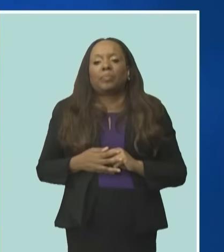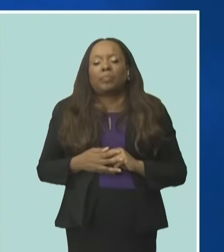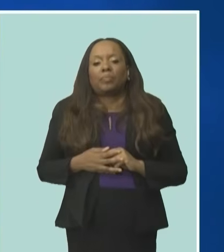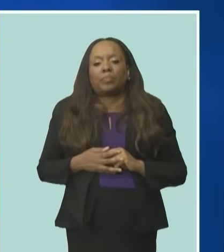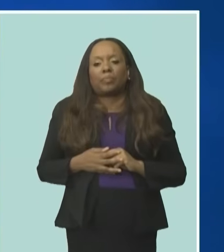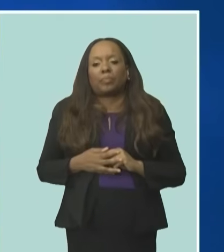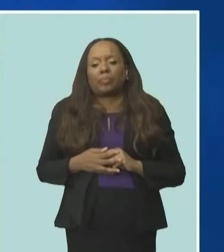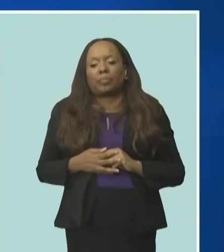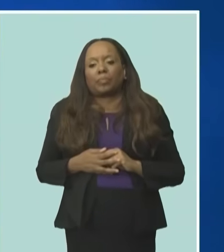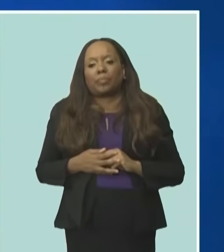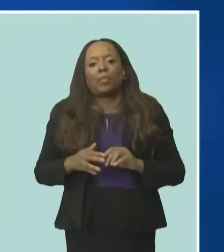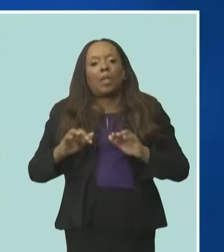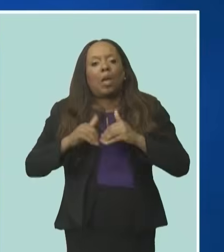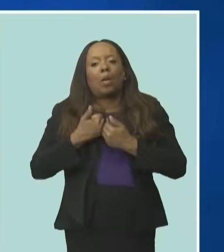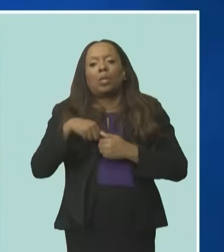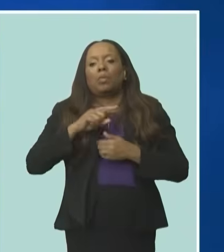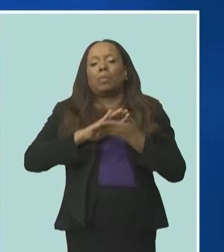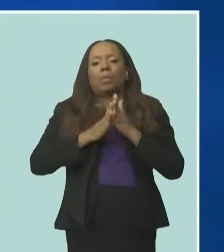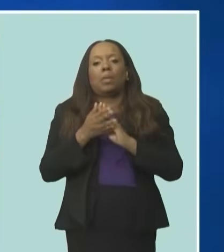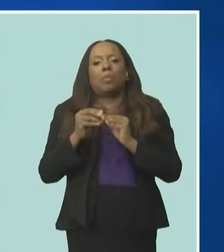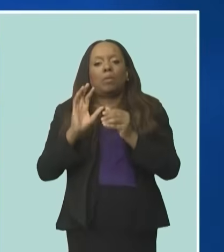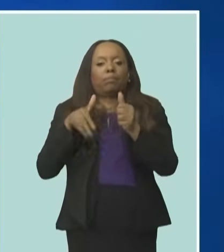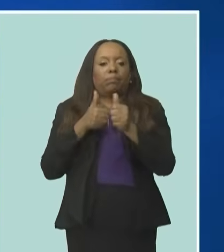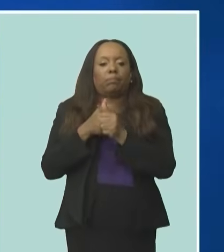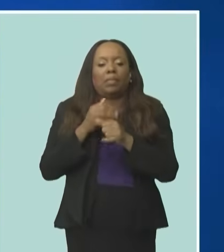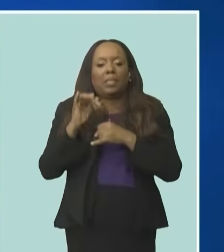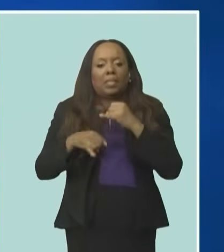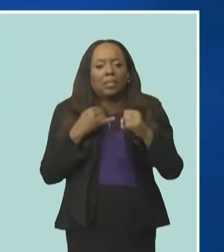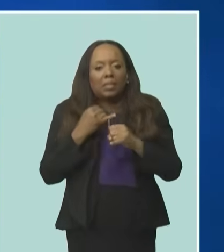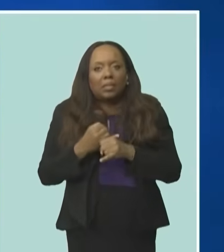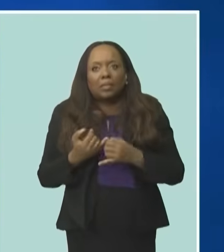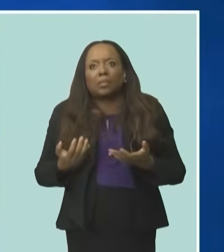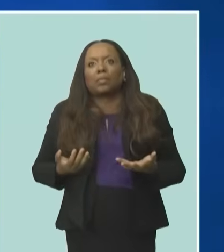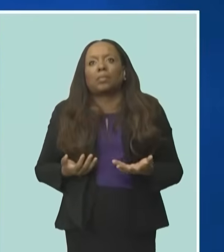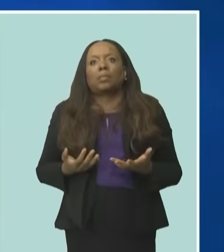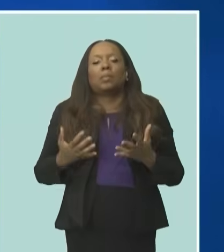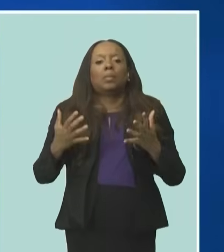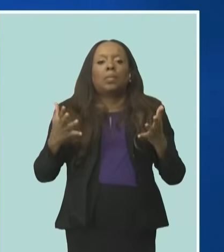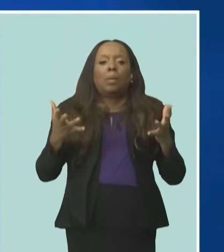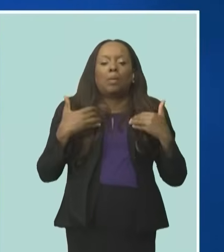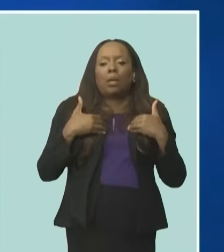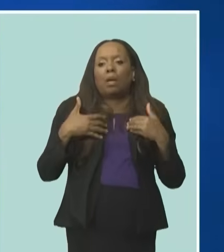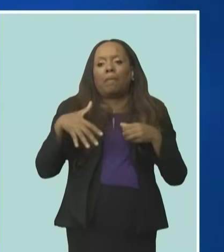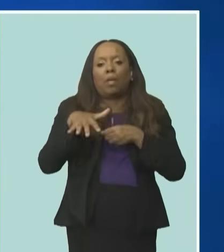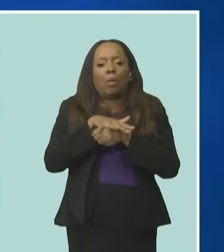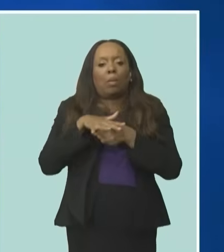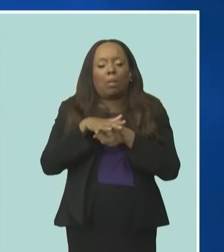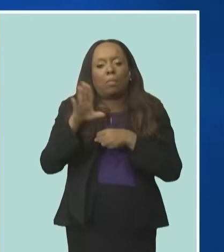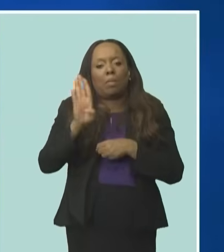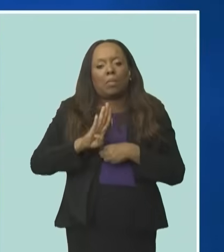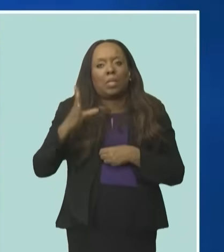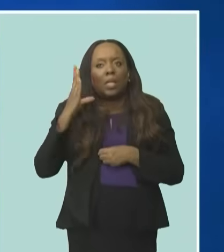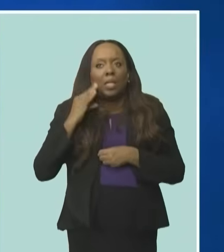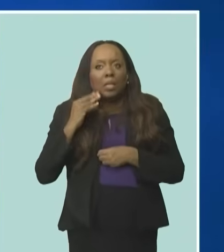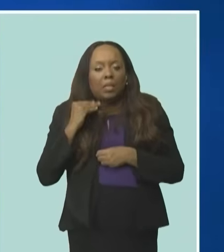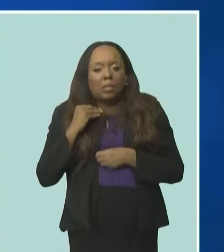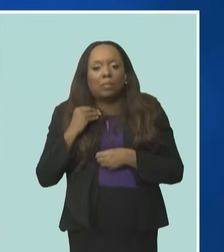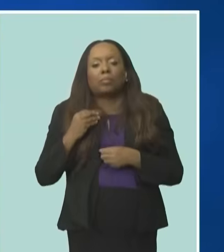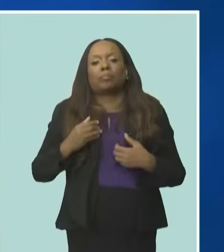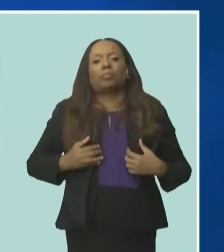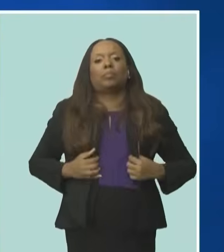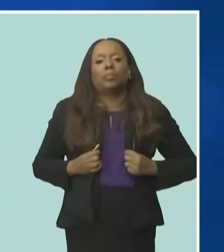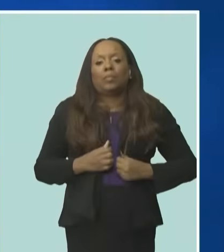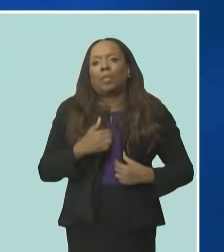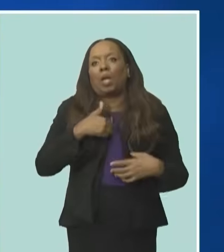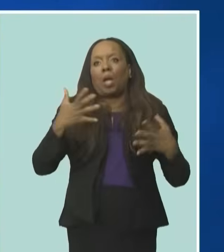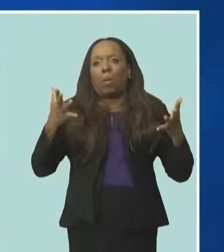do we get to international standards? By being grounded in obviously local experience. And fundamentally, what is it for me to use this new type of framework